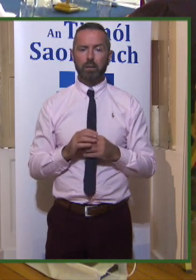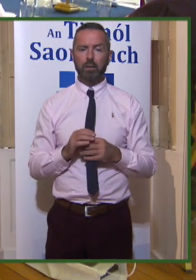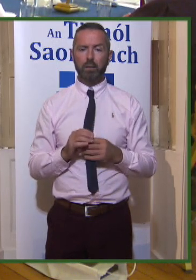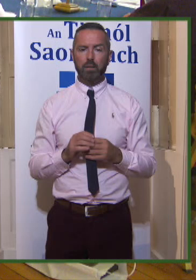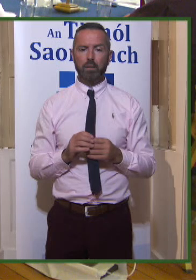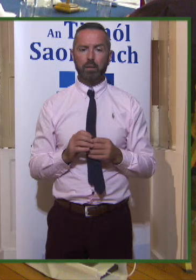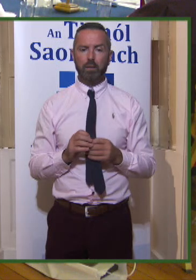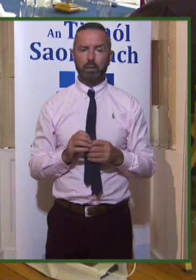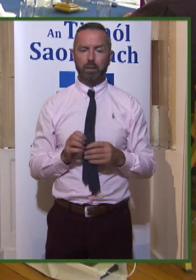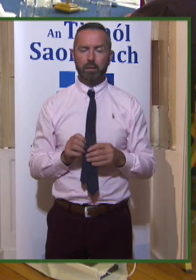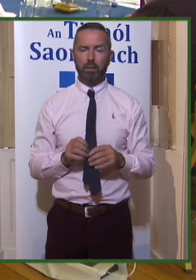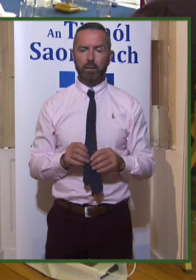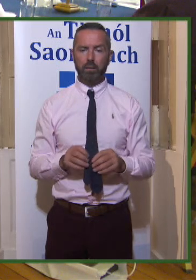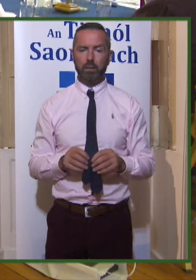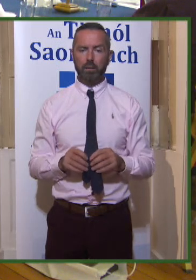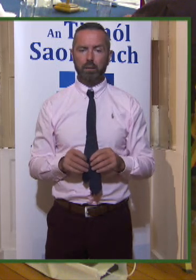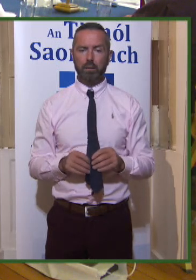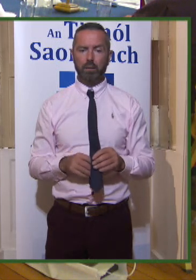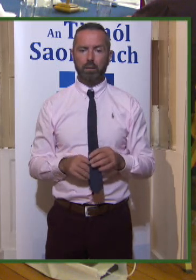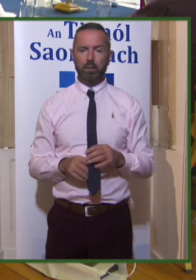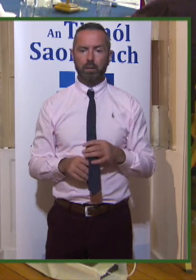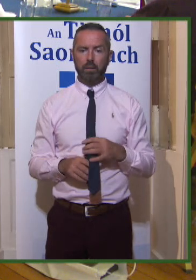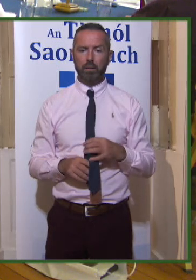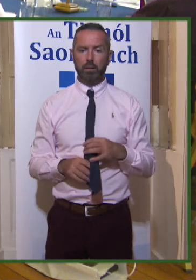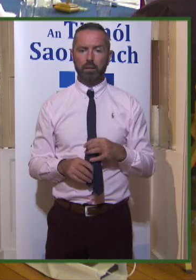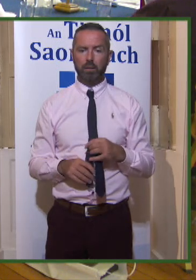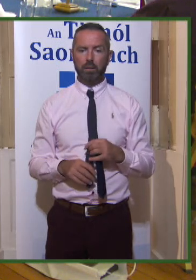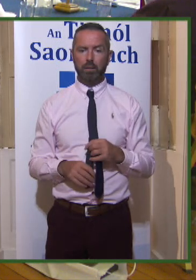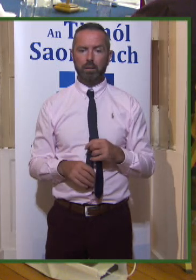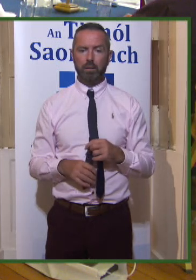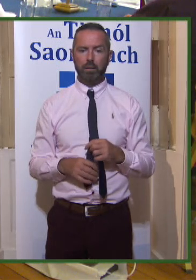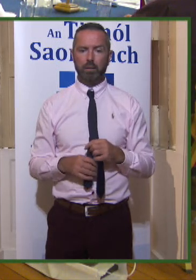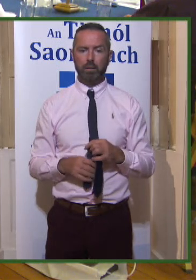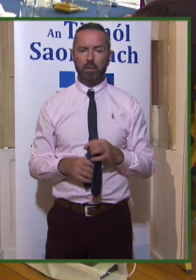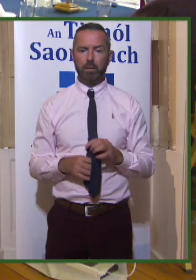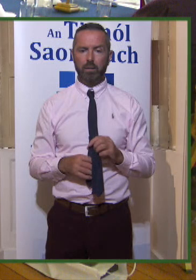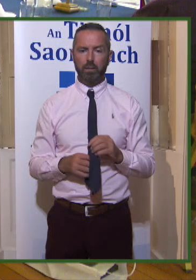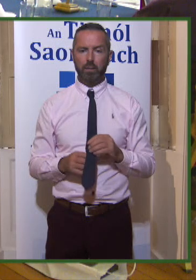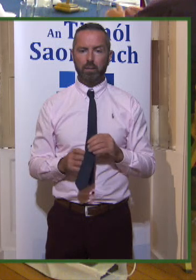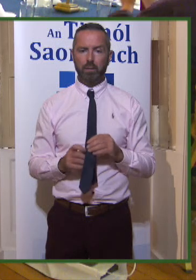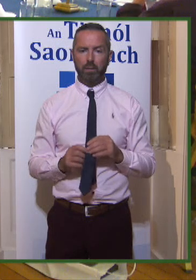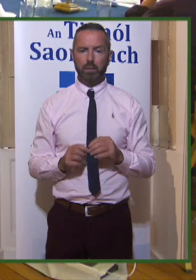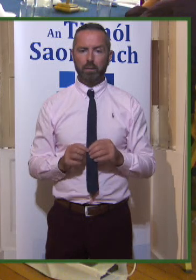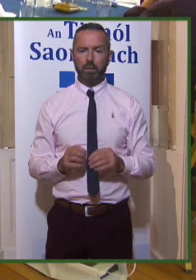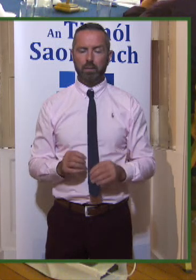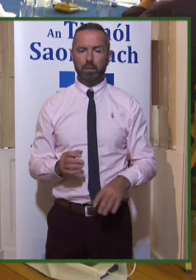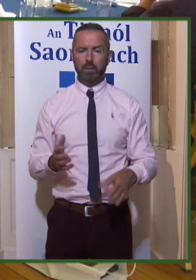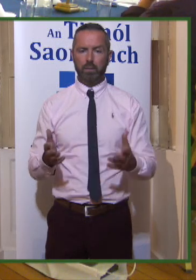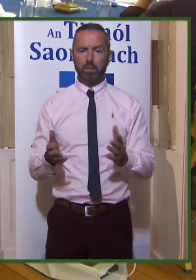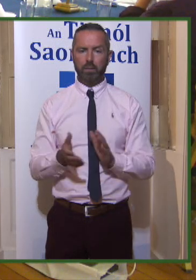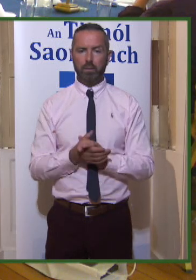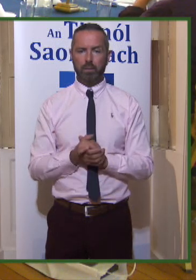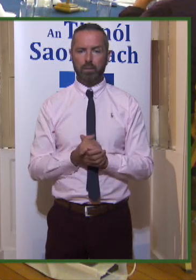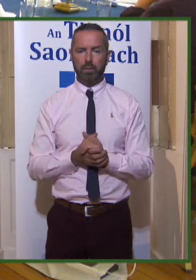is voting to keep the text as it is? No, that's what they've just voted on that. That's the 30.